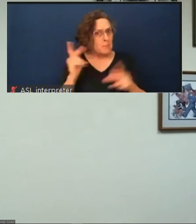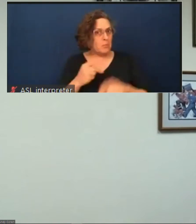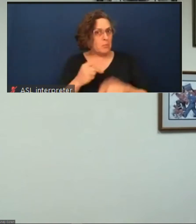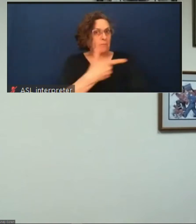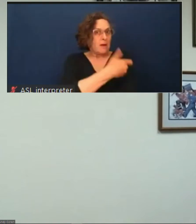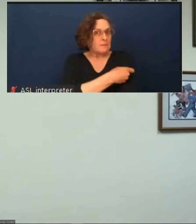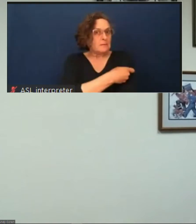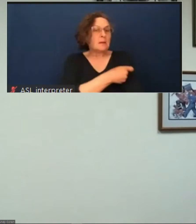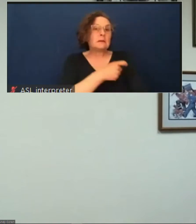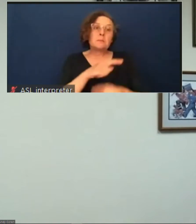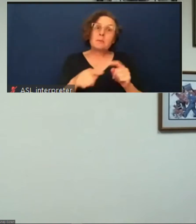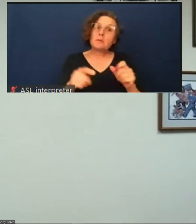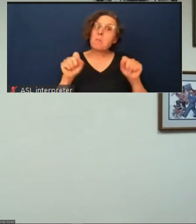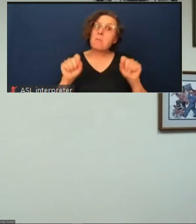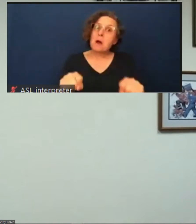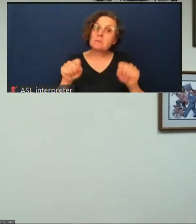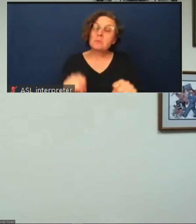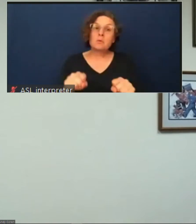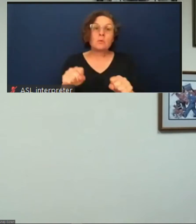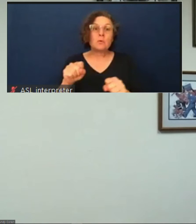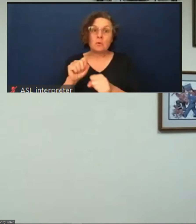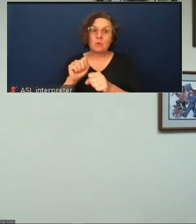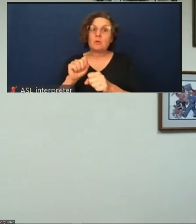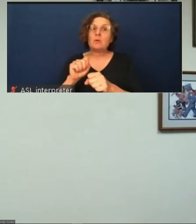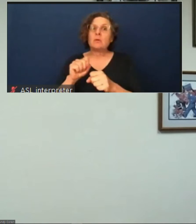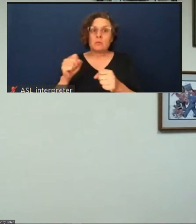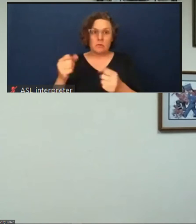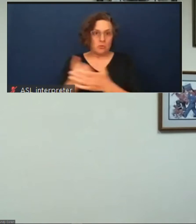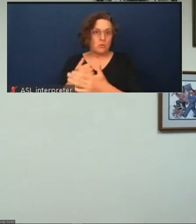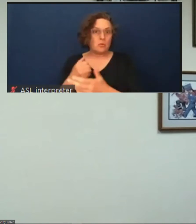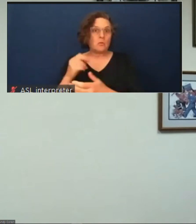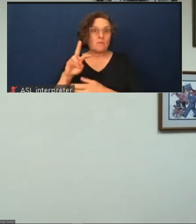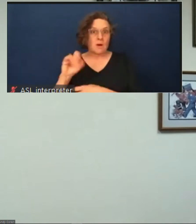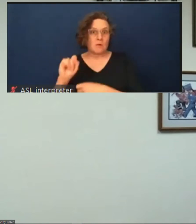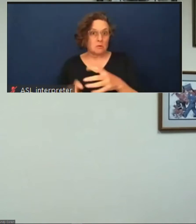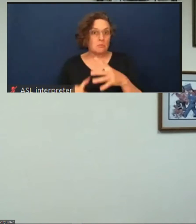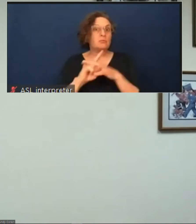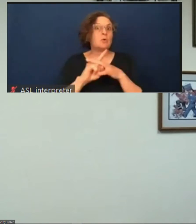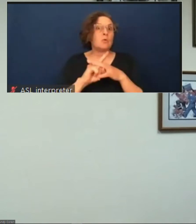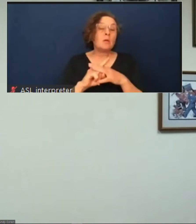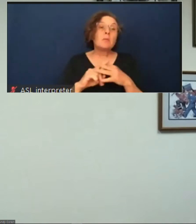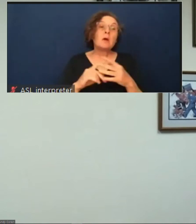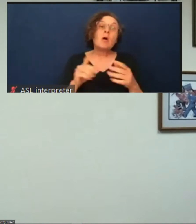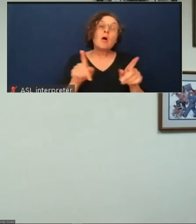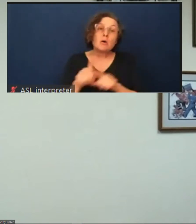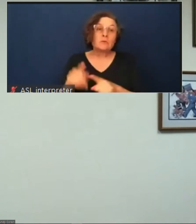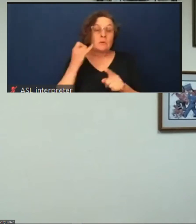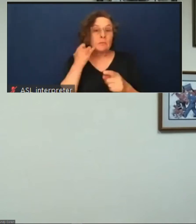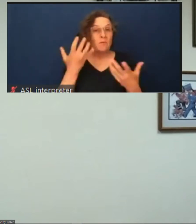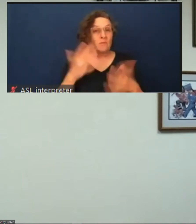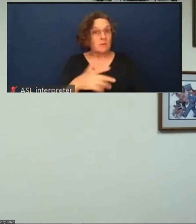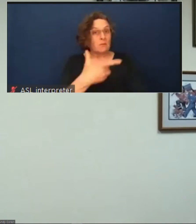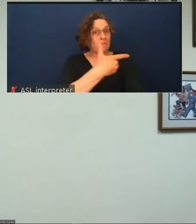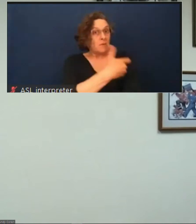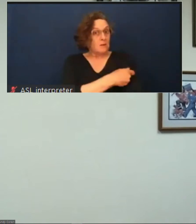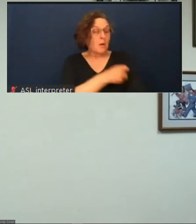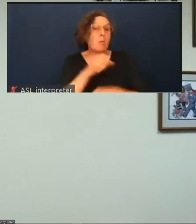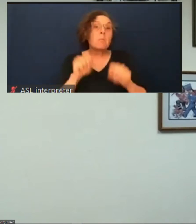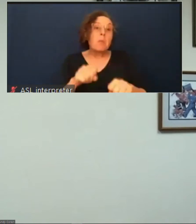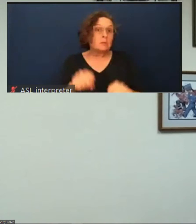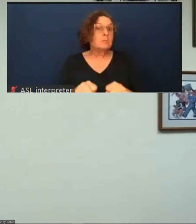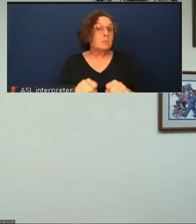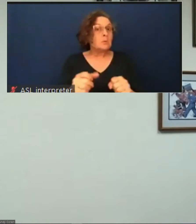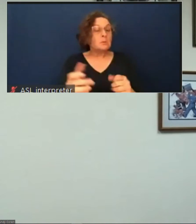several places. It's not unheard of to get the virus and the infection after you've been vaccinated. The vaccination helps